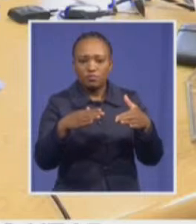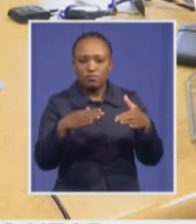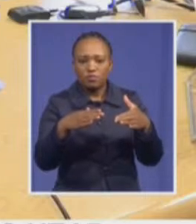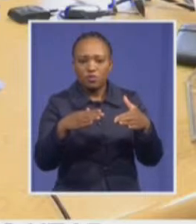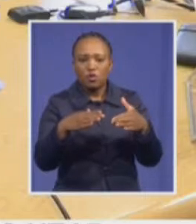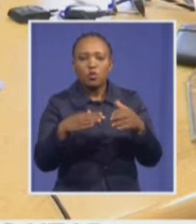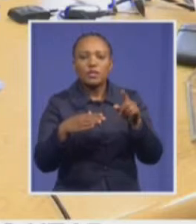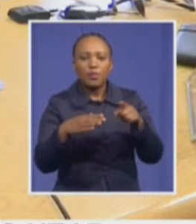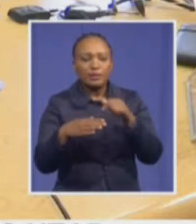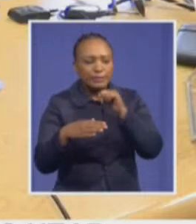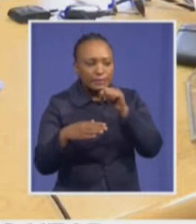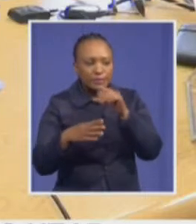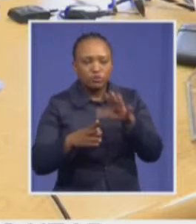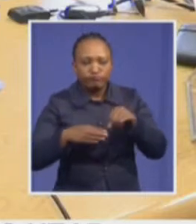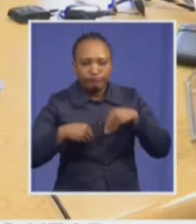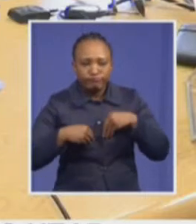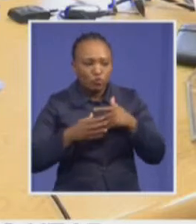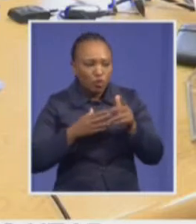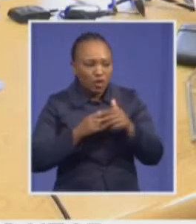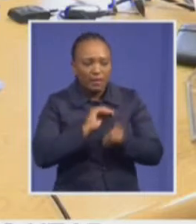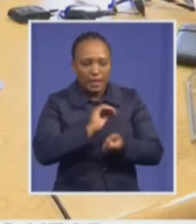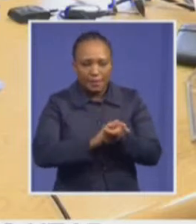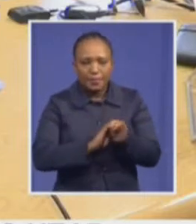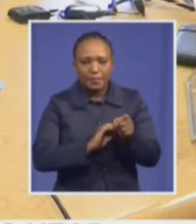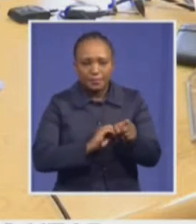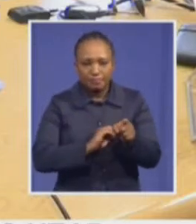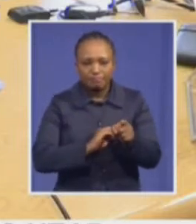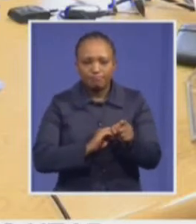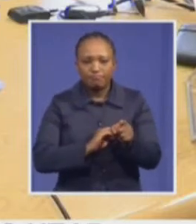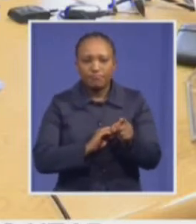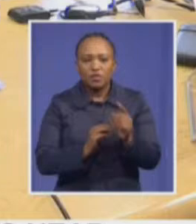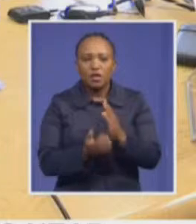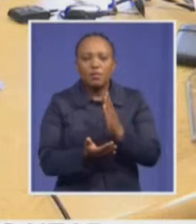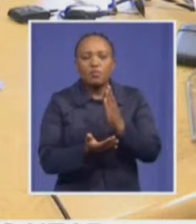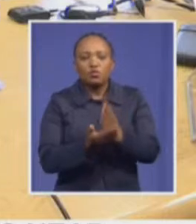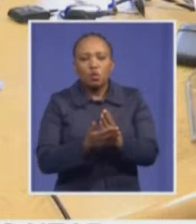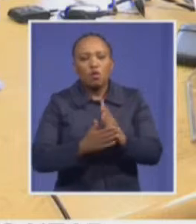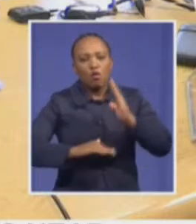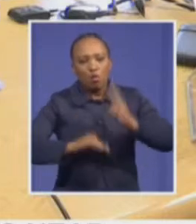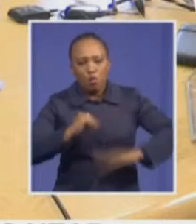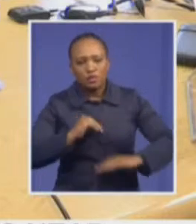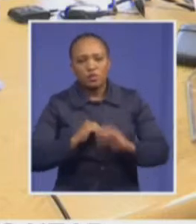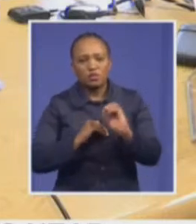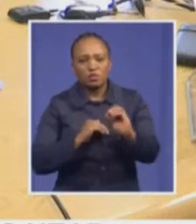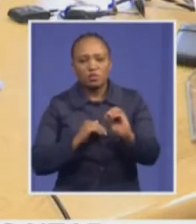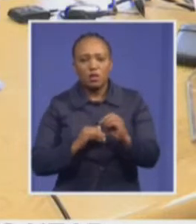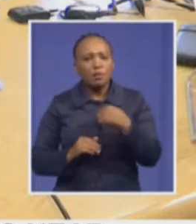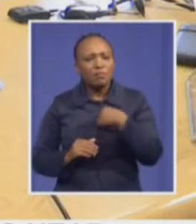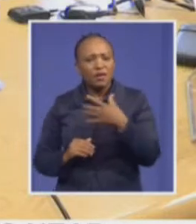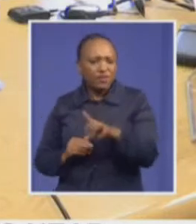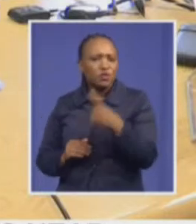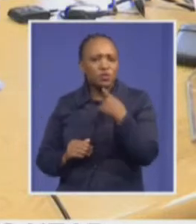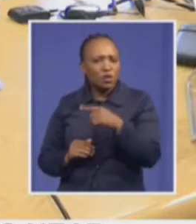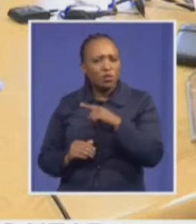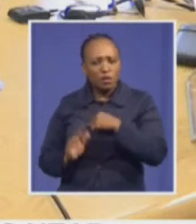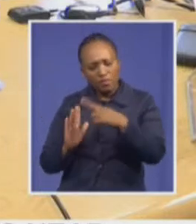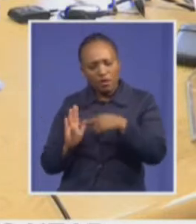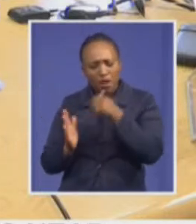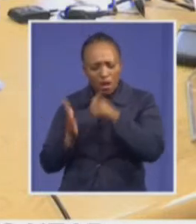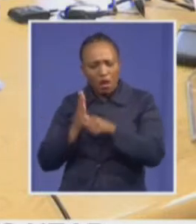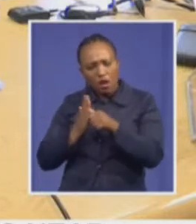And ensure that there's consequence. But I said that because I read the letter. Yes. I read the agreement. Yeah. Yes. That's part of it.